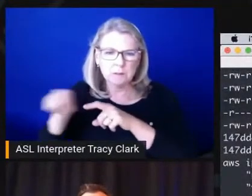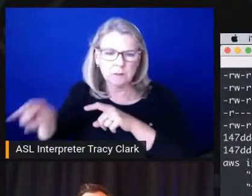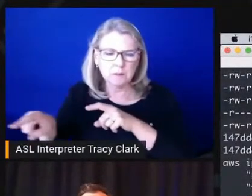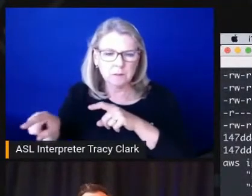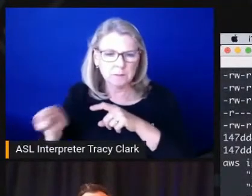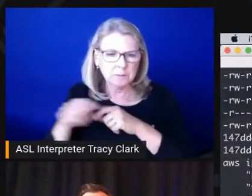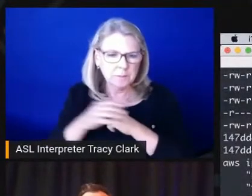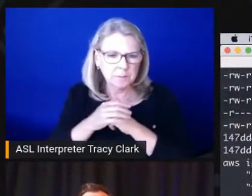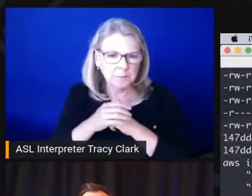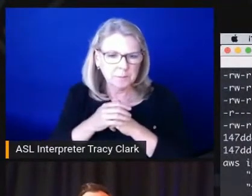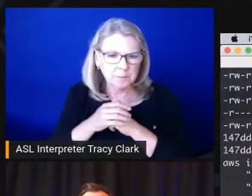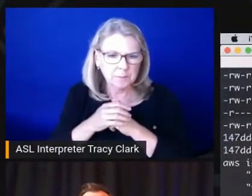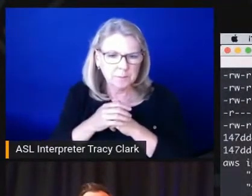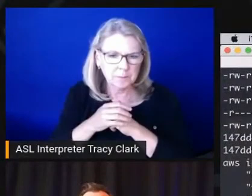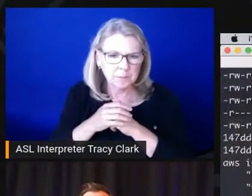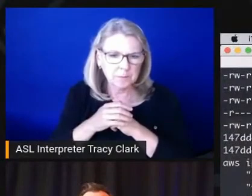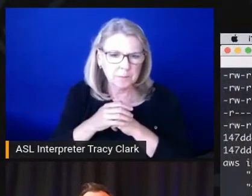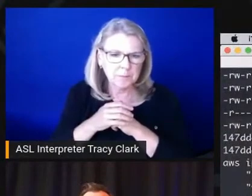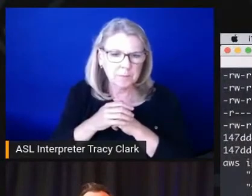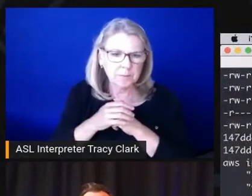Okay.